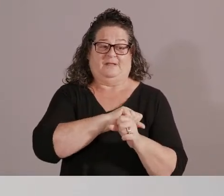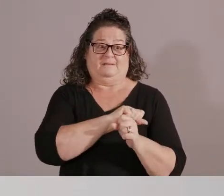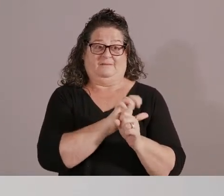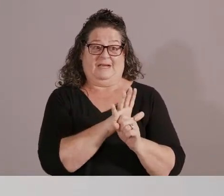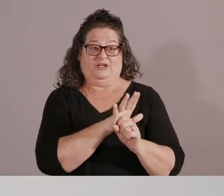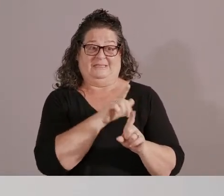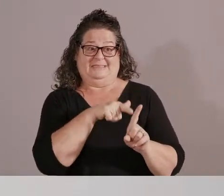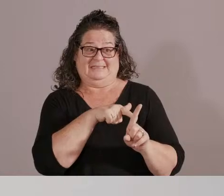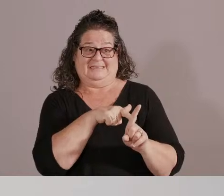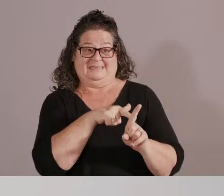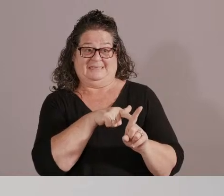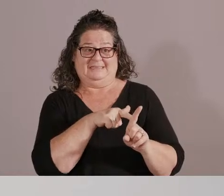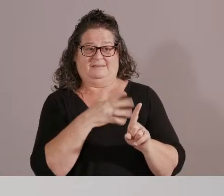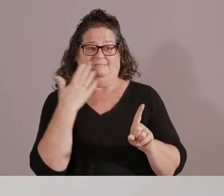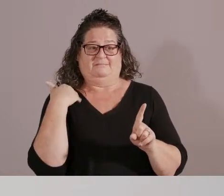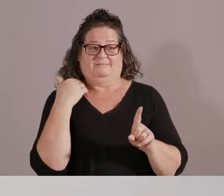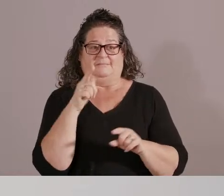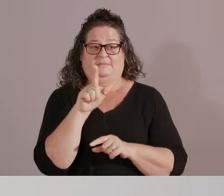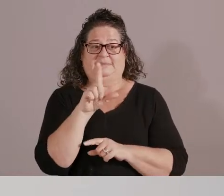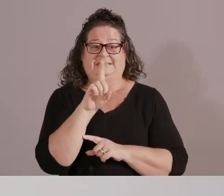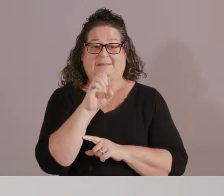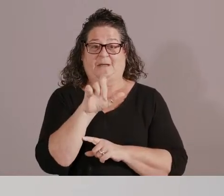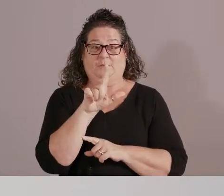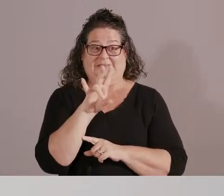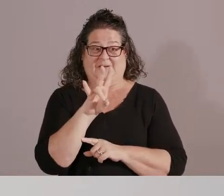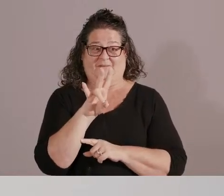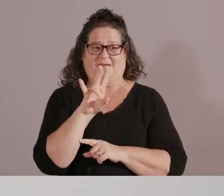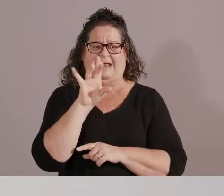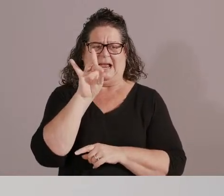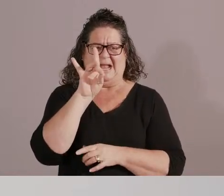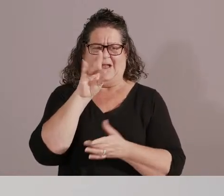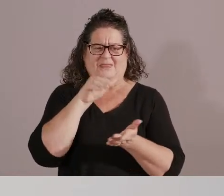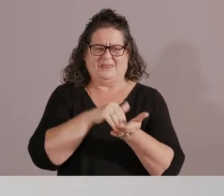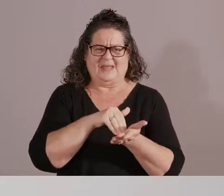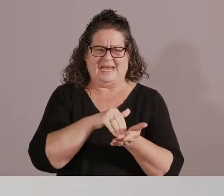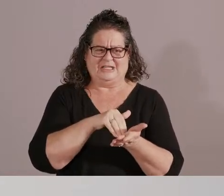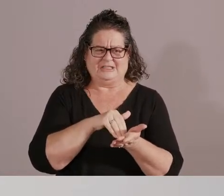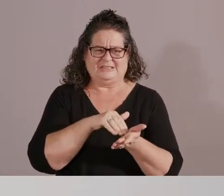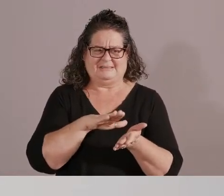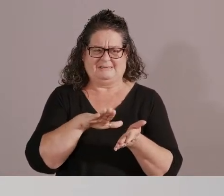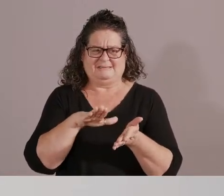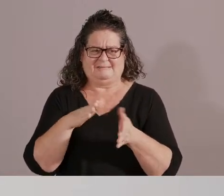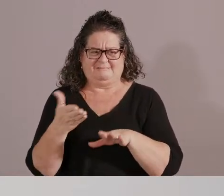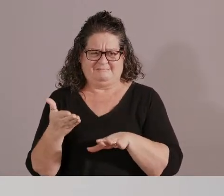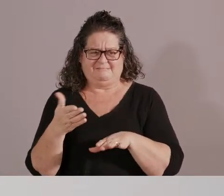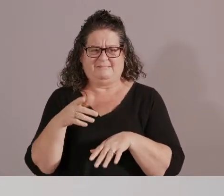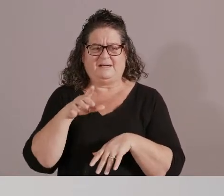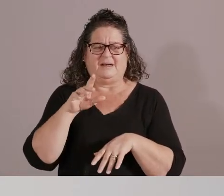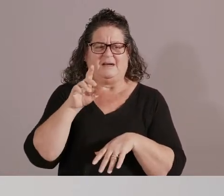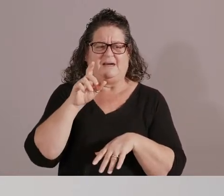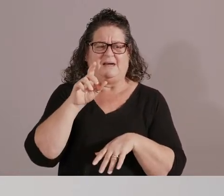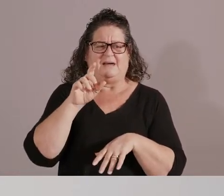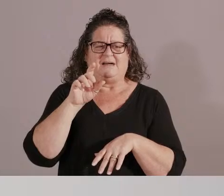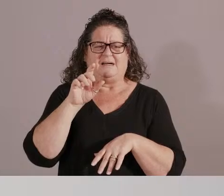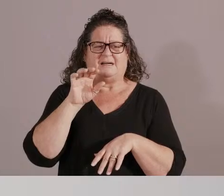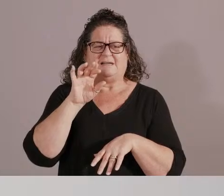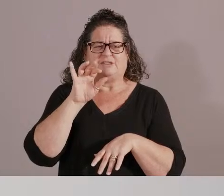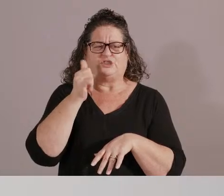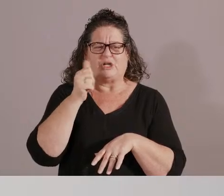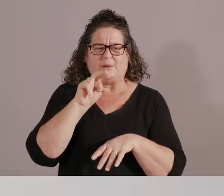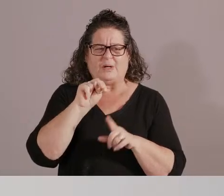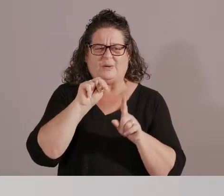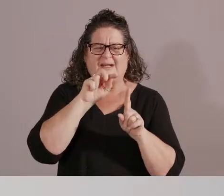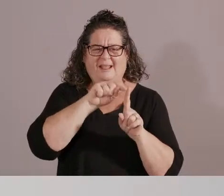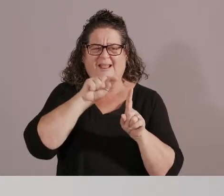December 27th, 9,000 on January 1st, 10,000 on January 9th, 11,000 on January 15th, and 12,000 this